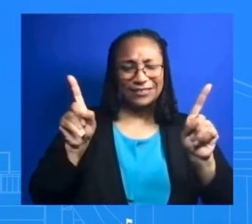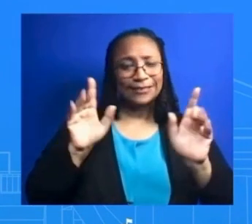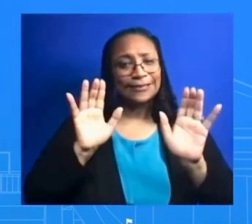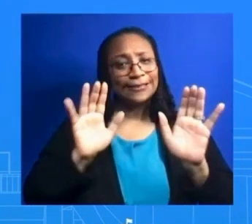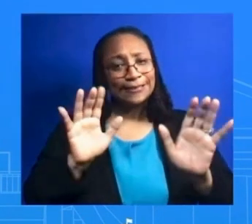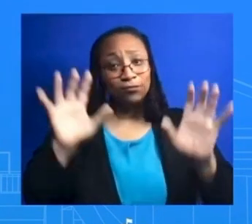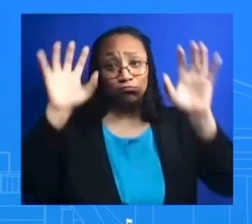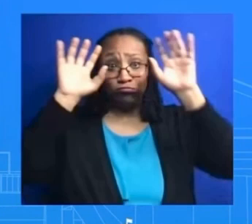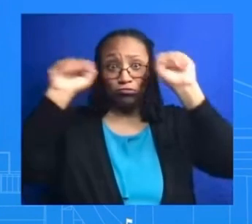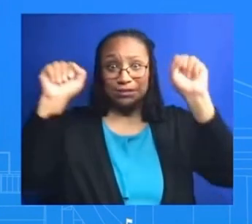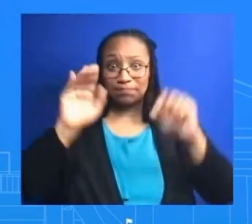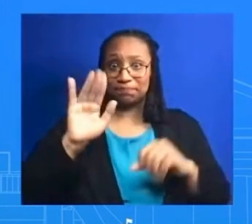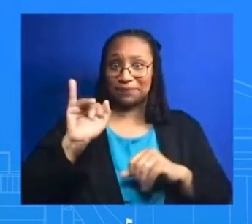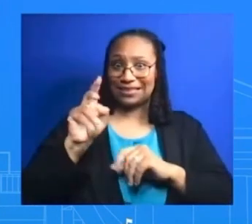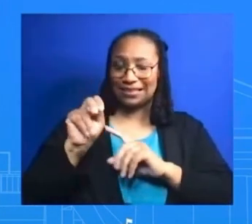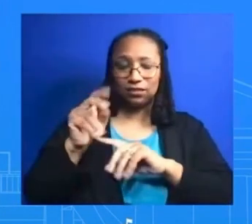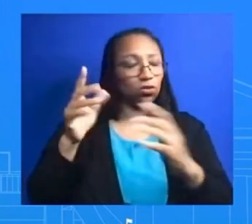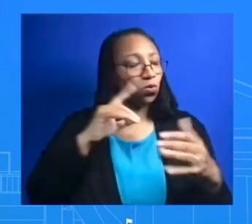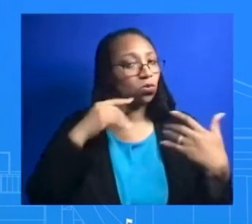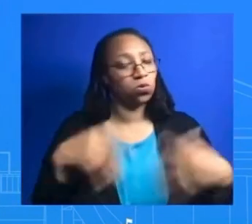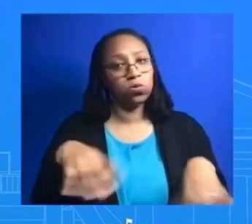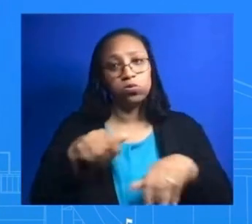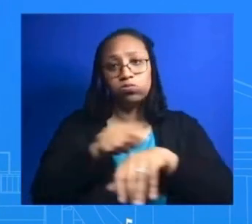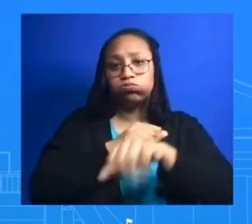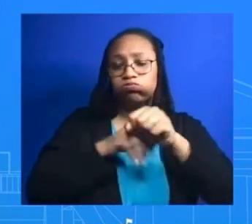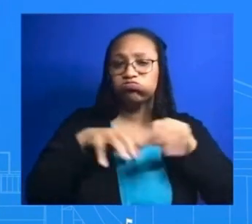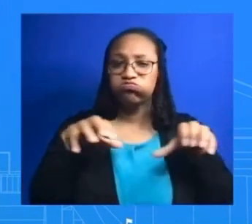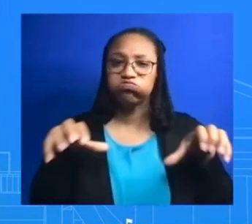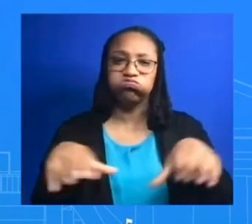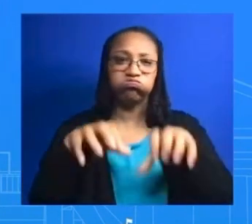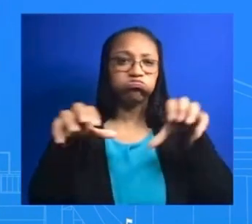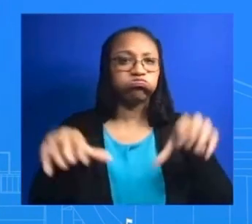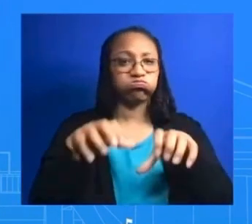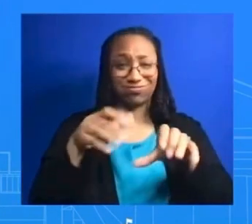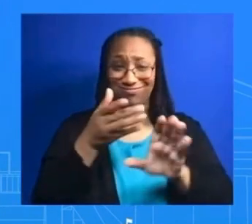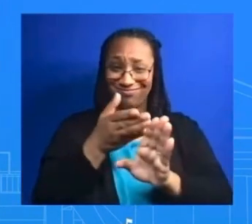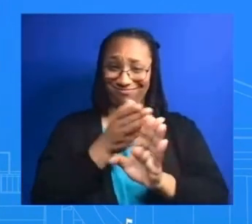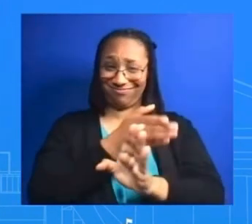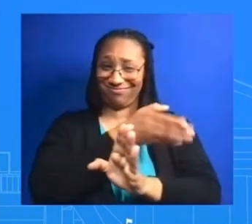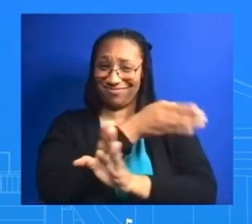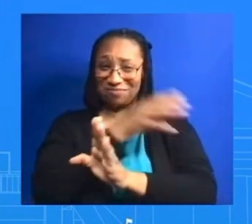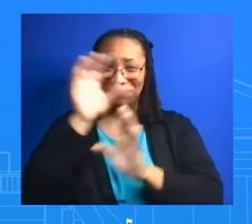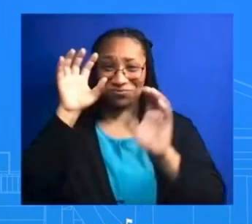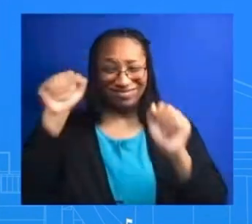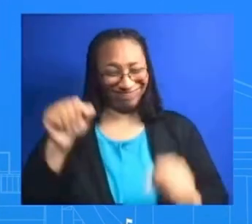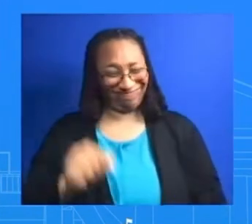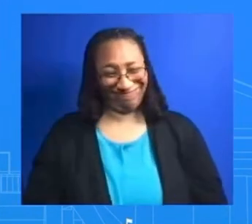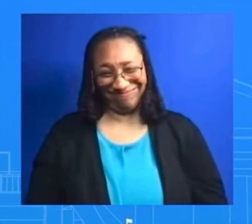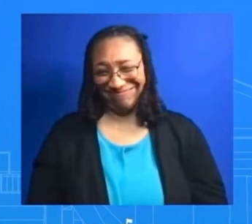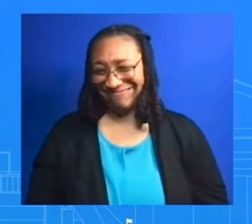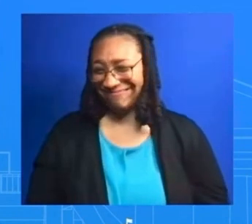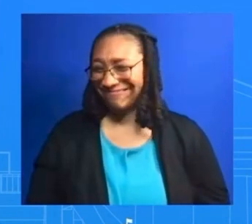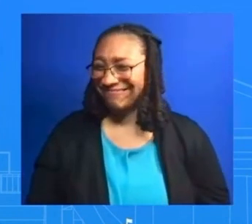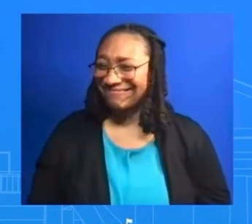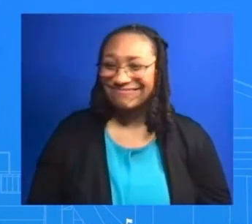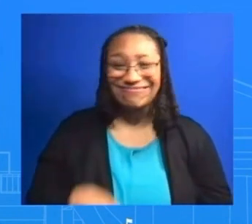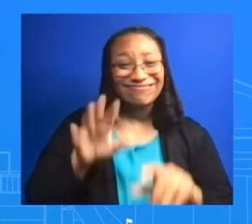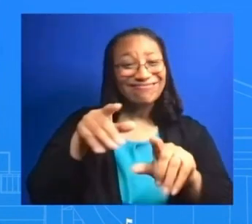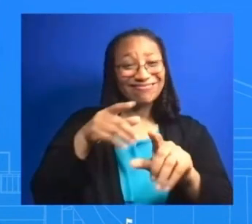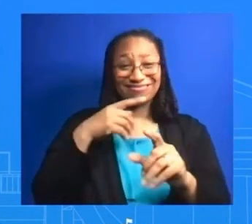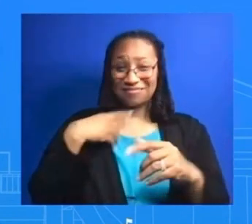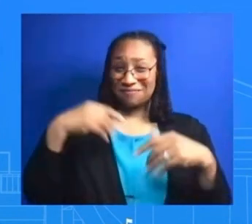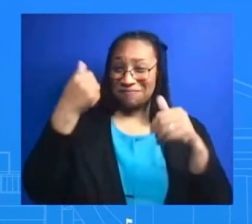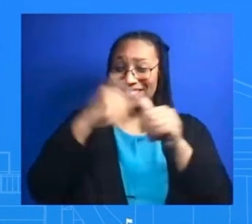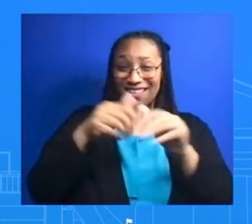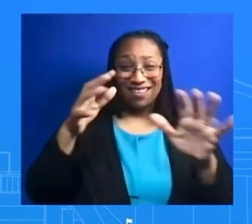student debt relief, to fight to make higher education more accessible. Look, I was a classroom teacher. I was a district leader. I had too many conversations with